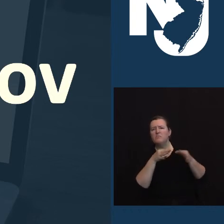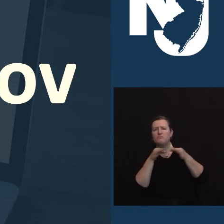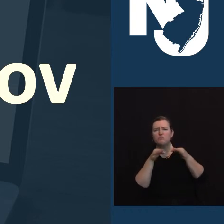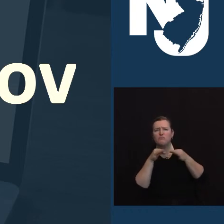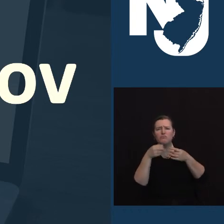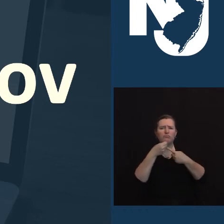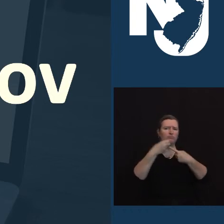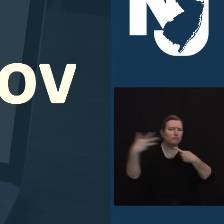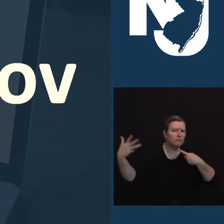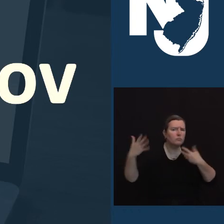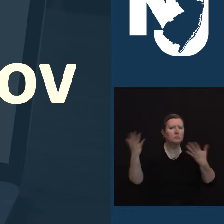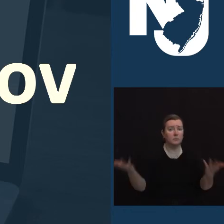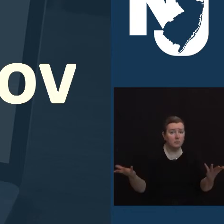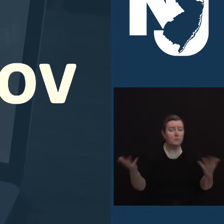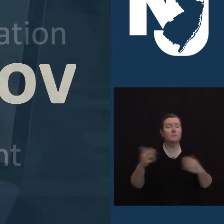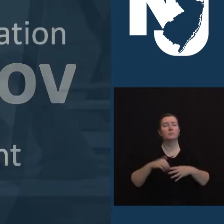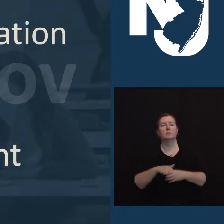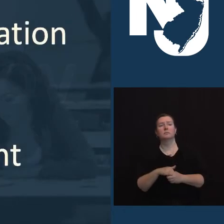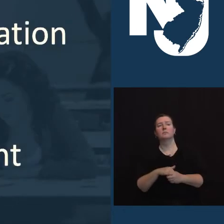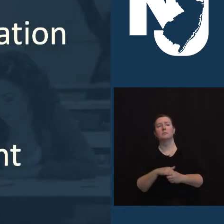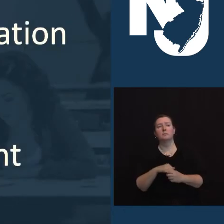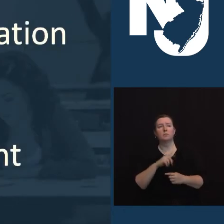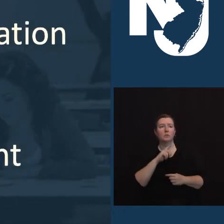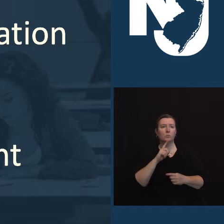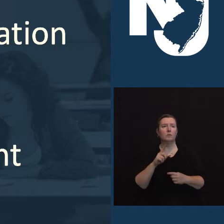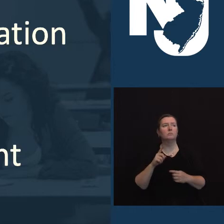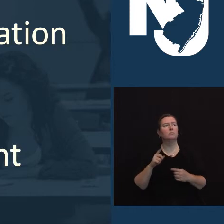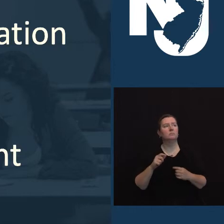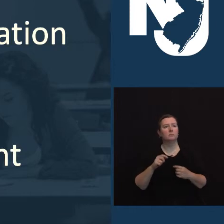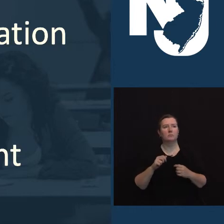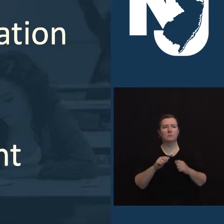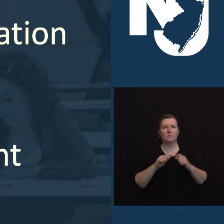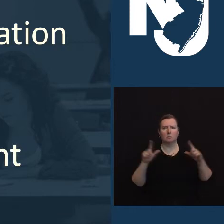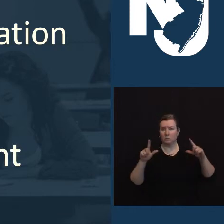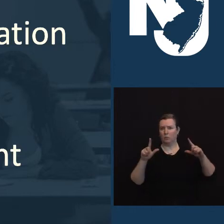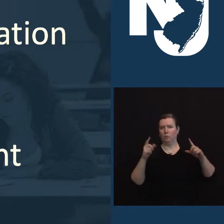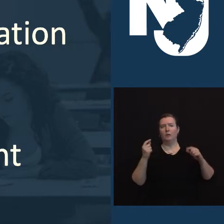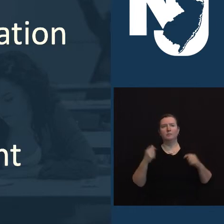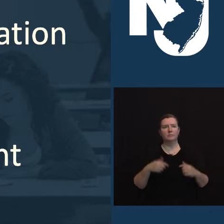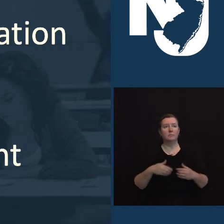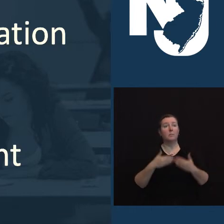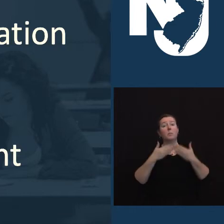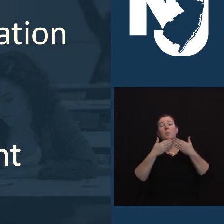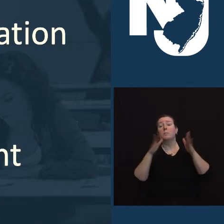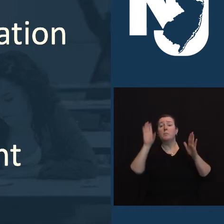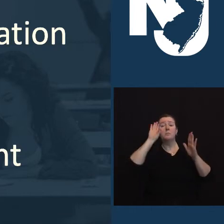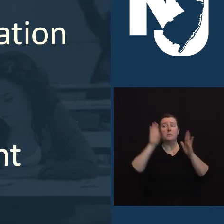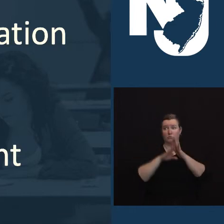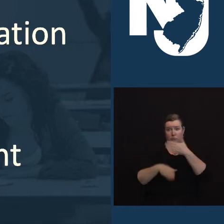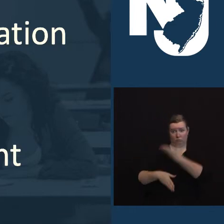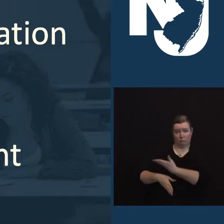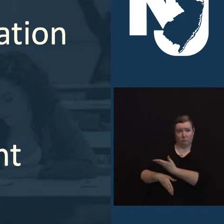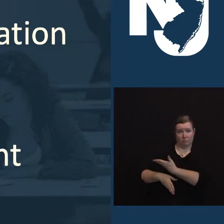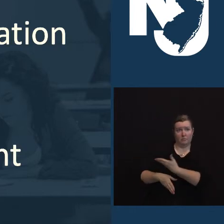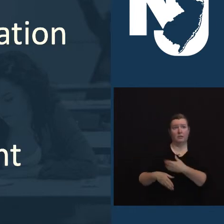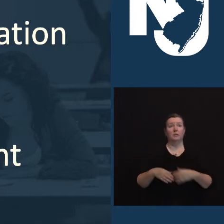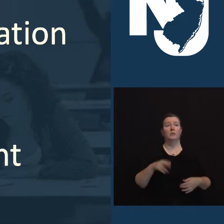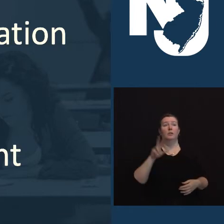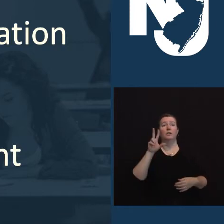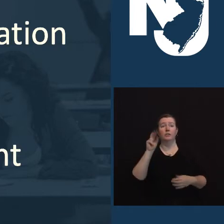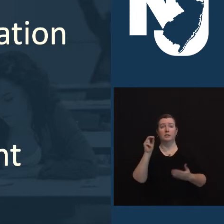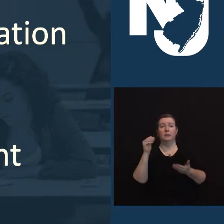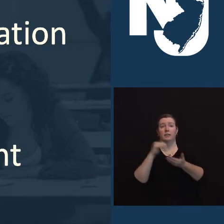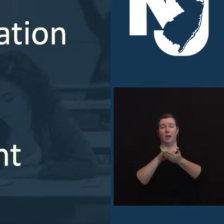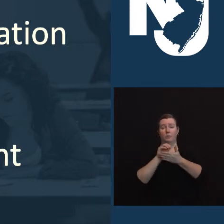is a 30,000-foot view. Using just under $30 million in COVID response funds from the